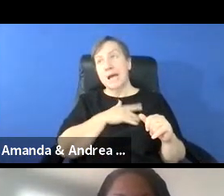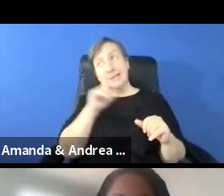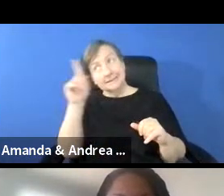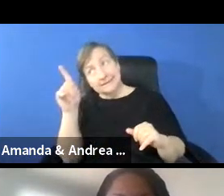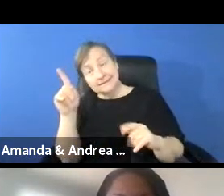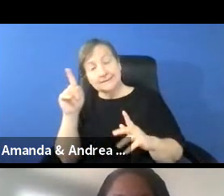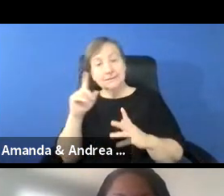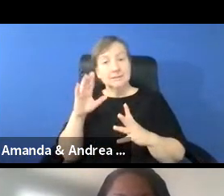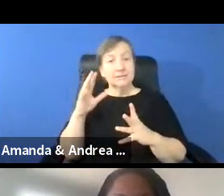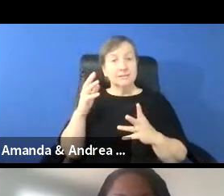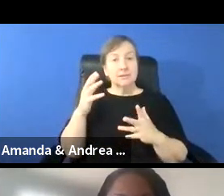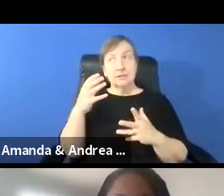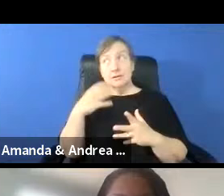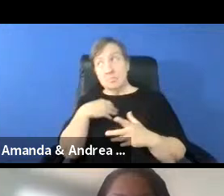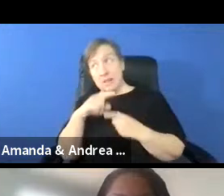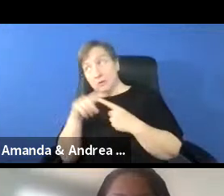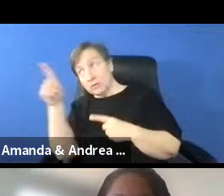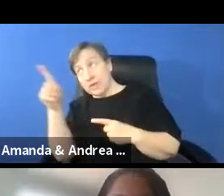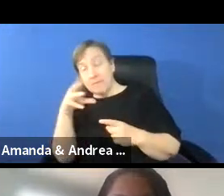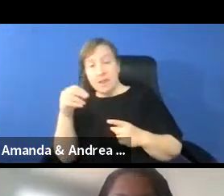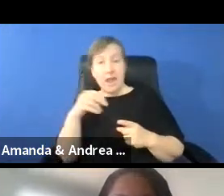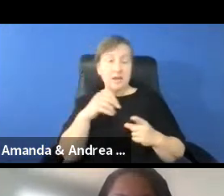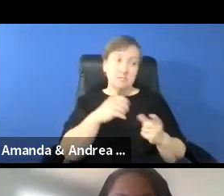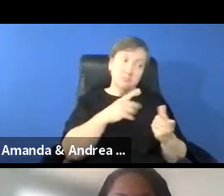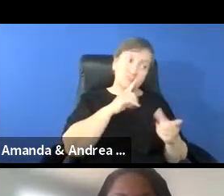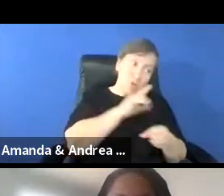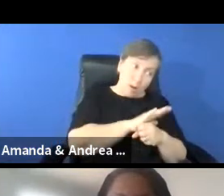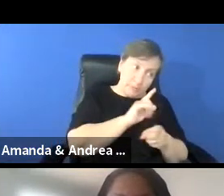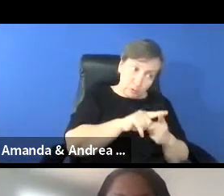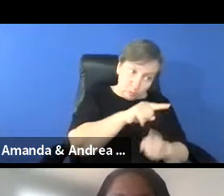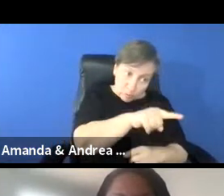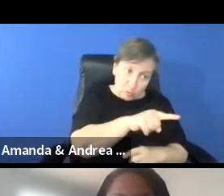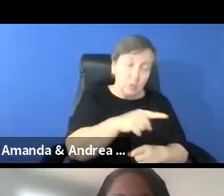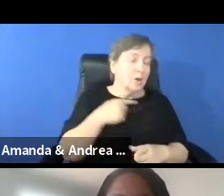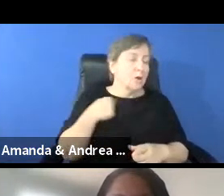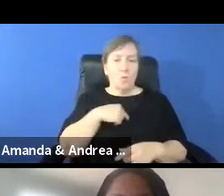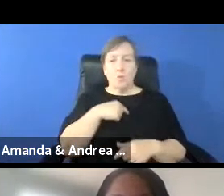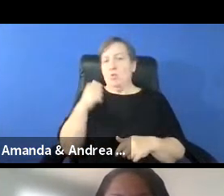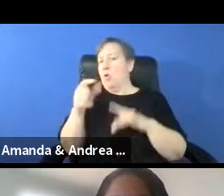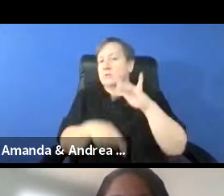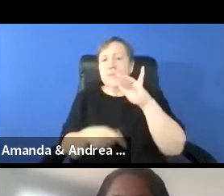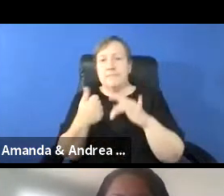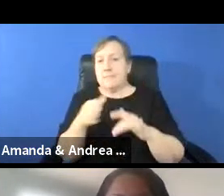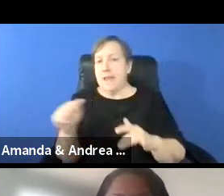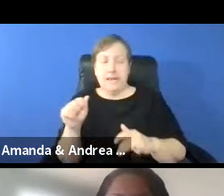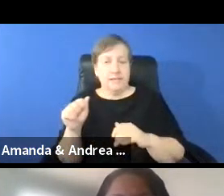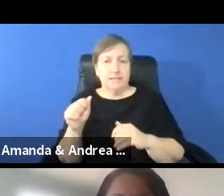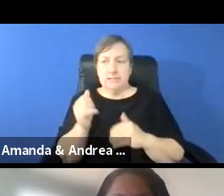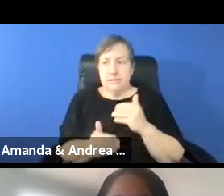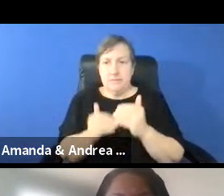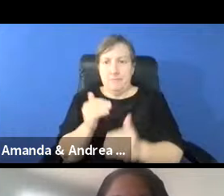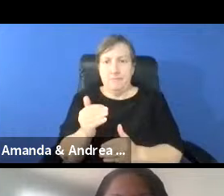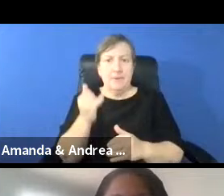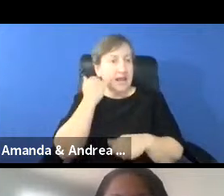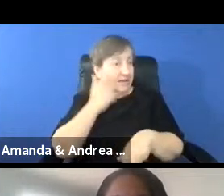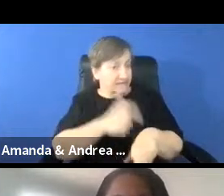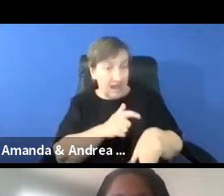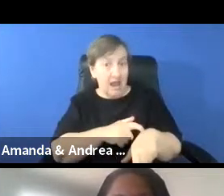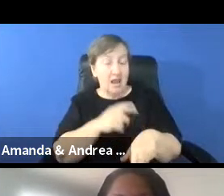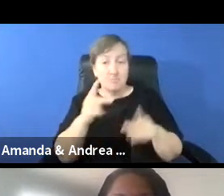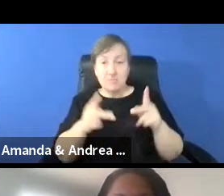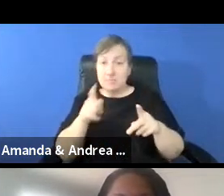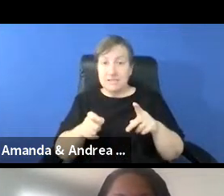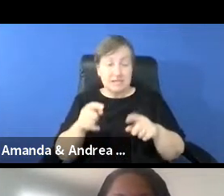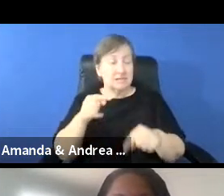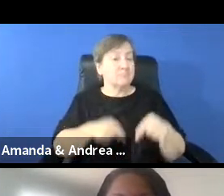and my assurance to you is that we're not going to skip any steps. If there is time, if folks need us to take a